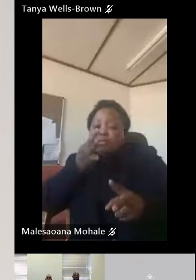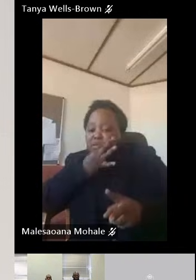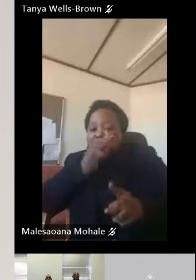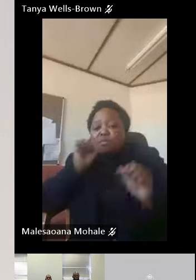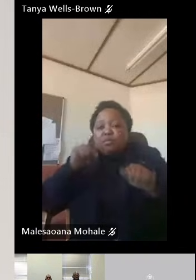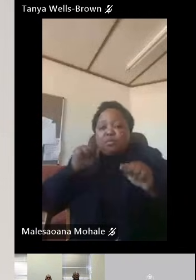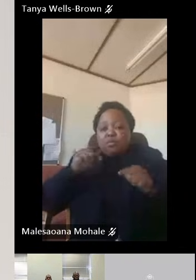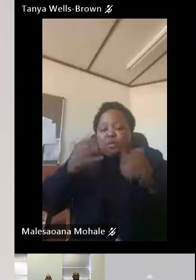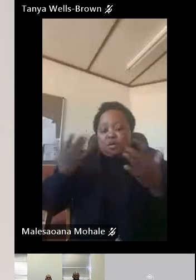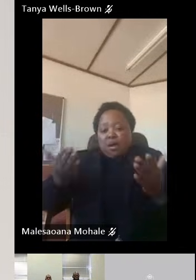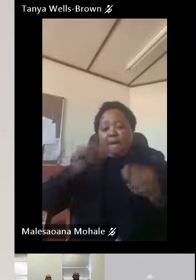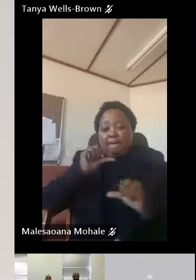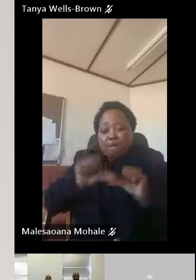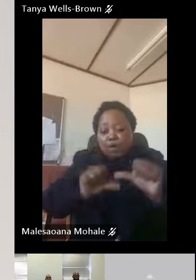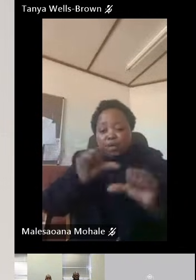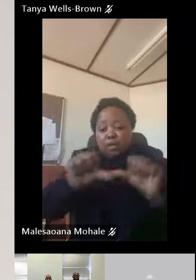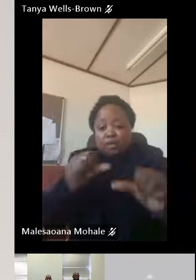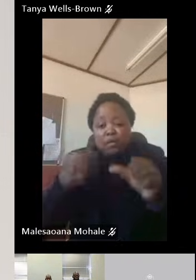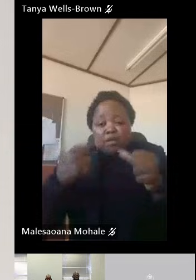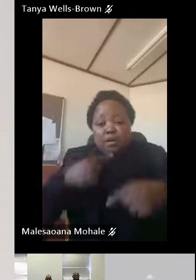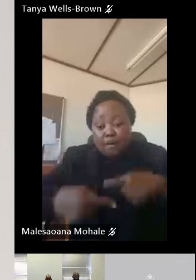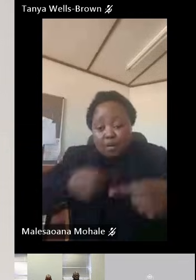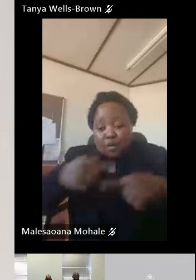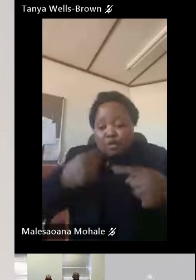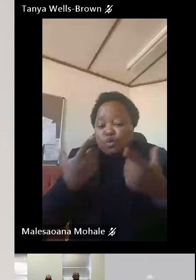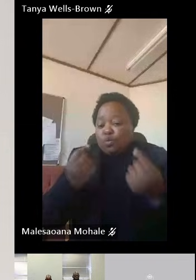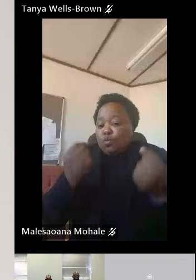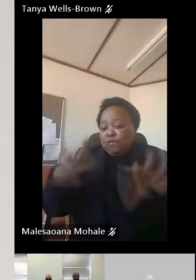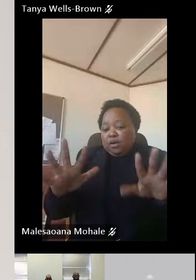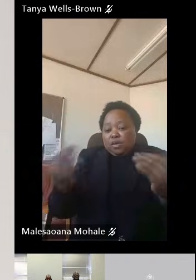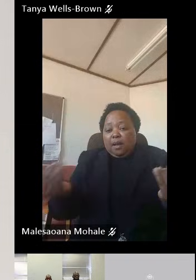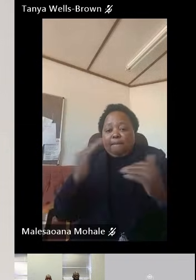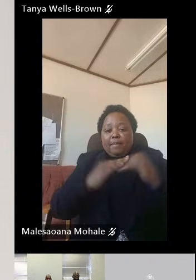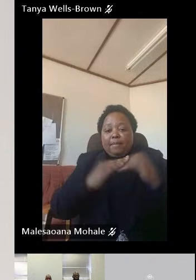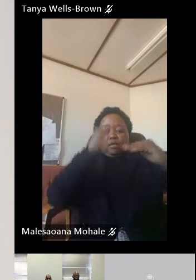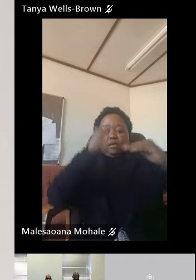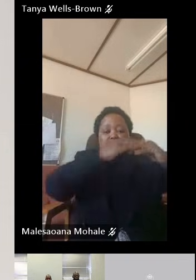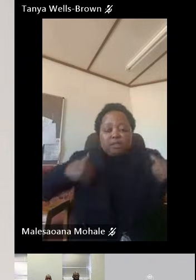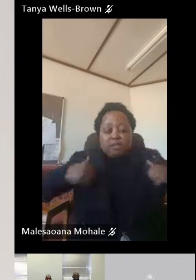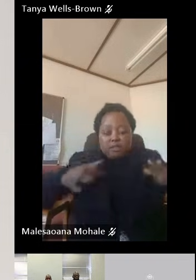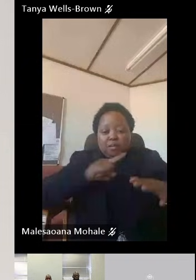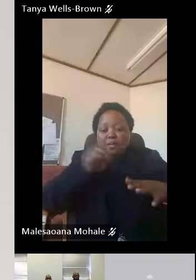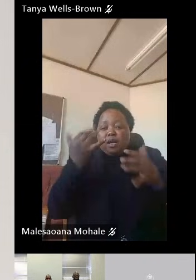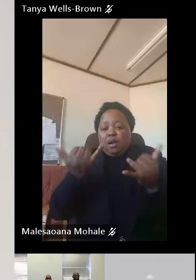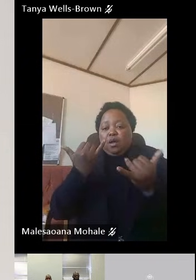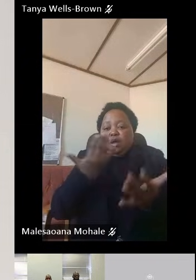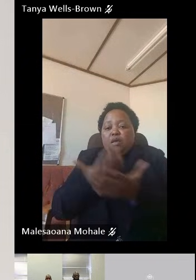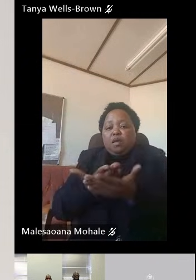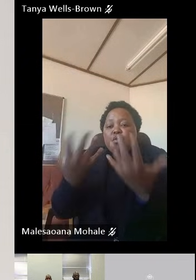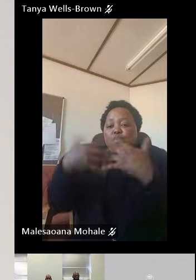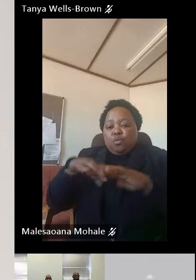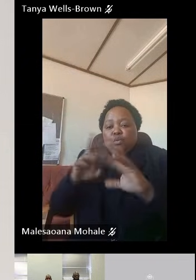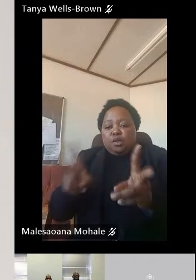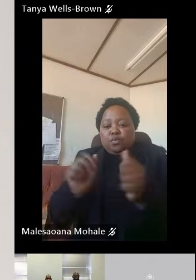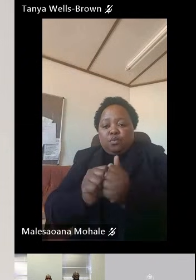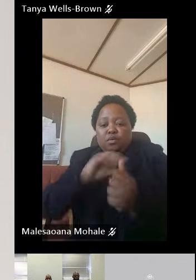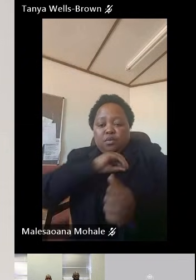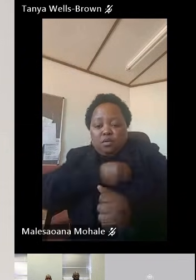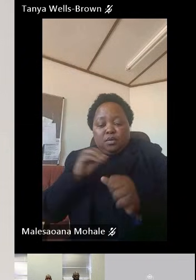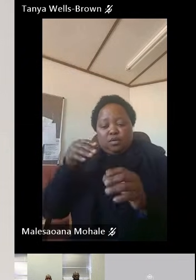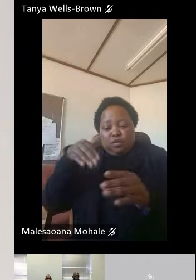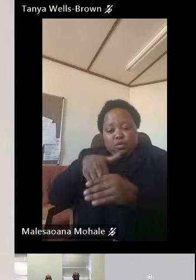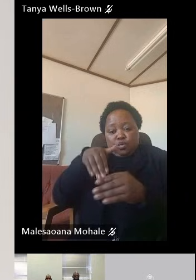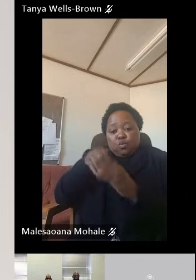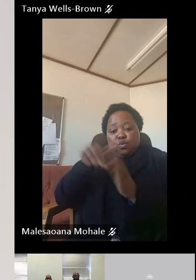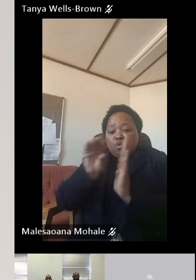processes were made, buildings were being established. So now how do I include persons with disabilities into my